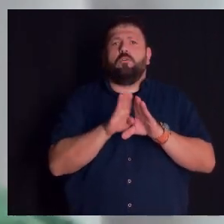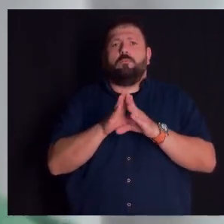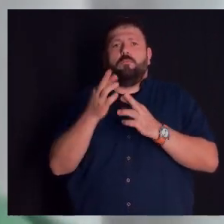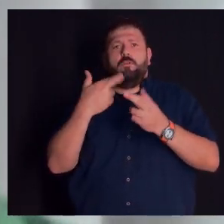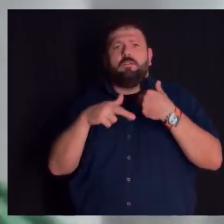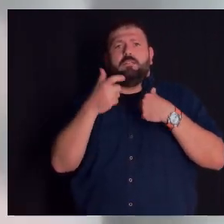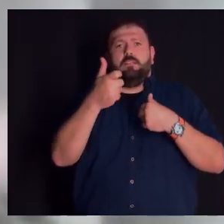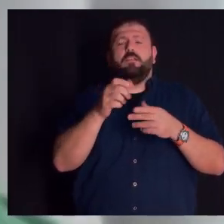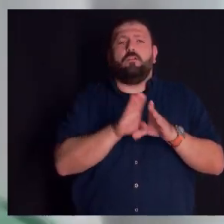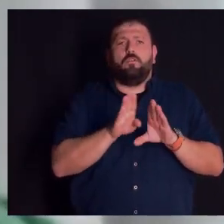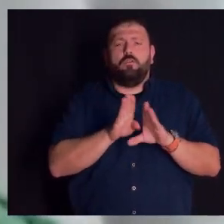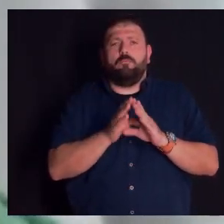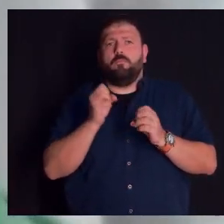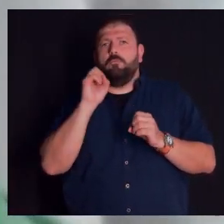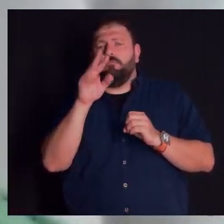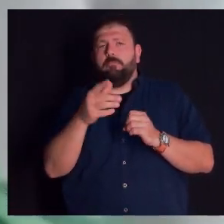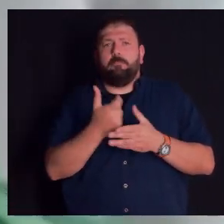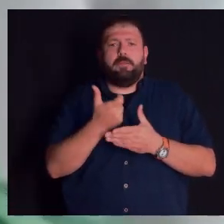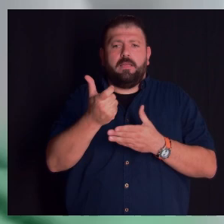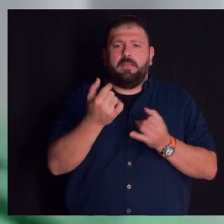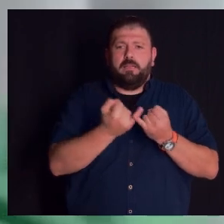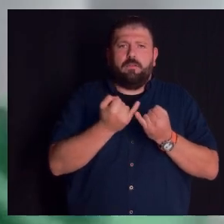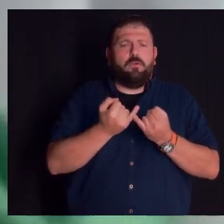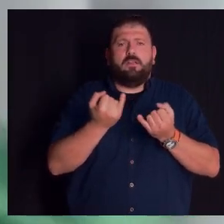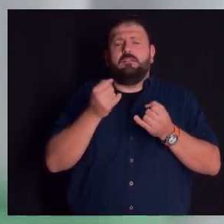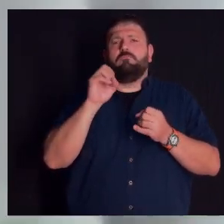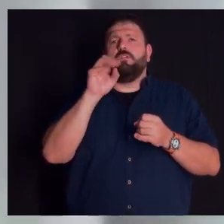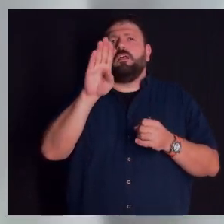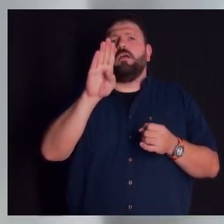Tell me if I have to give you change